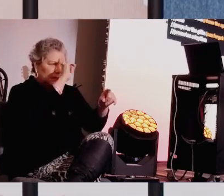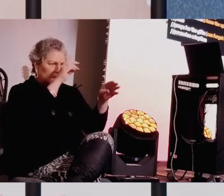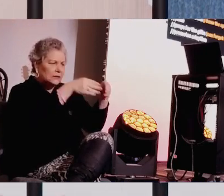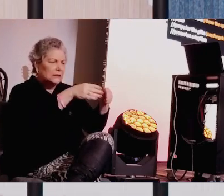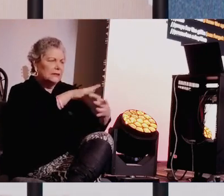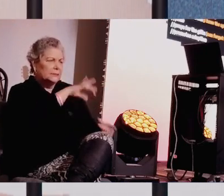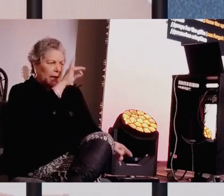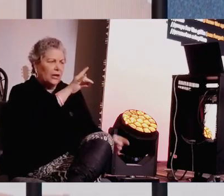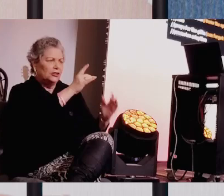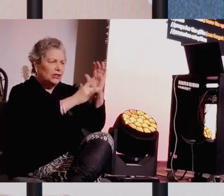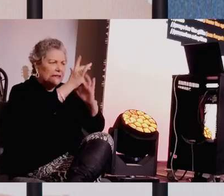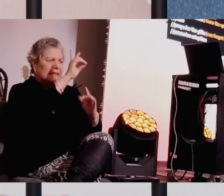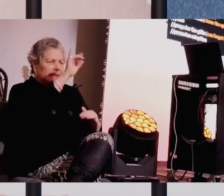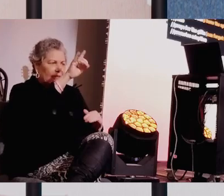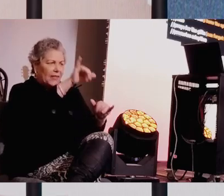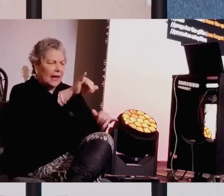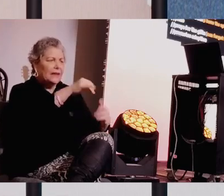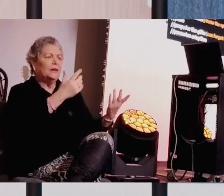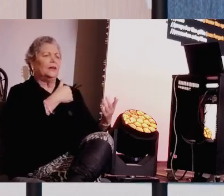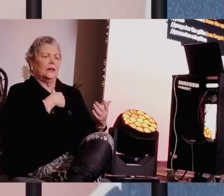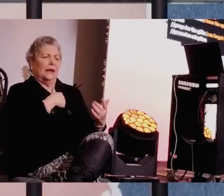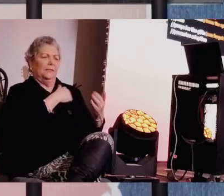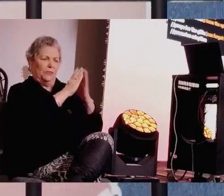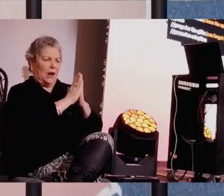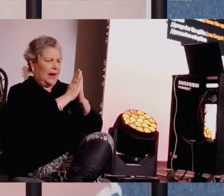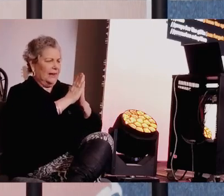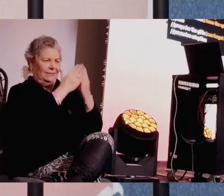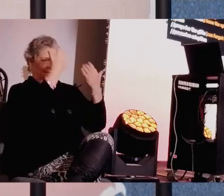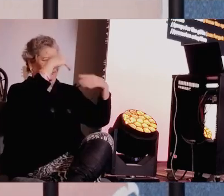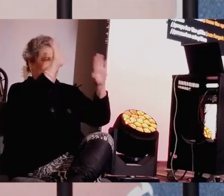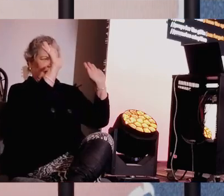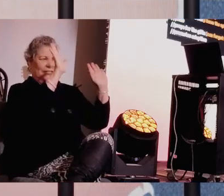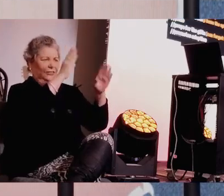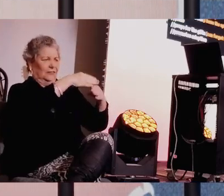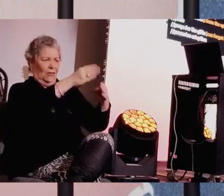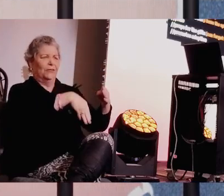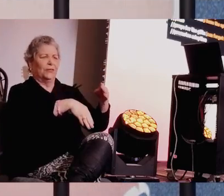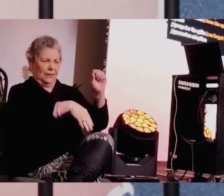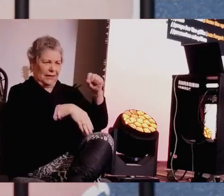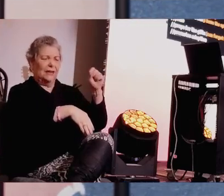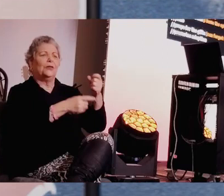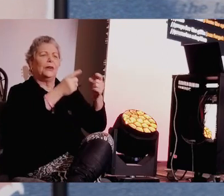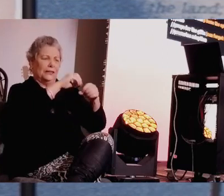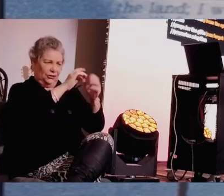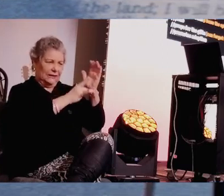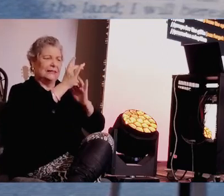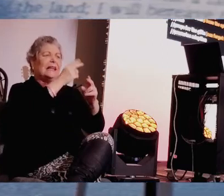and Jesus did it, well, I prayed and it's done, Pastor. Yes, it is. Amen. Hallelujah. I agree. In Jesus'